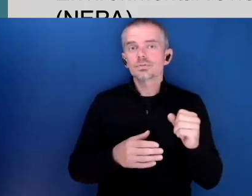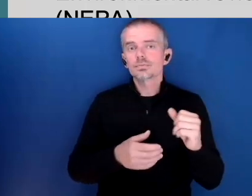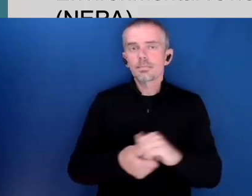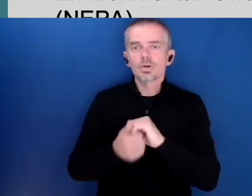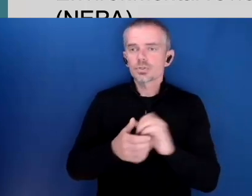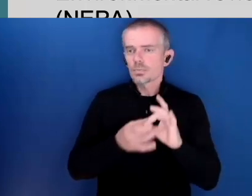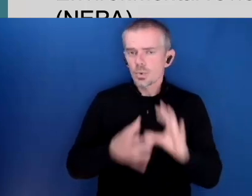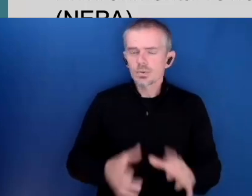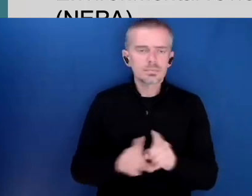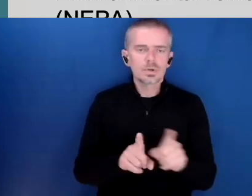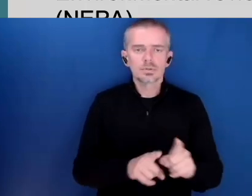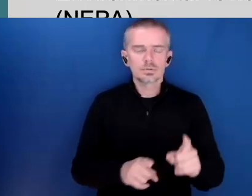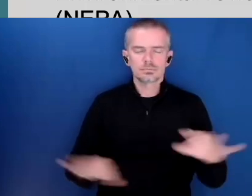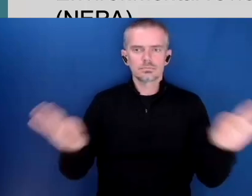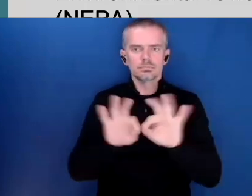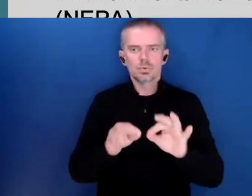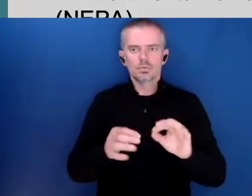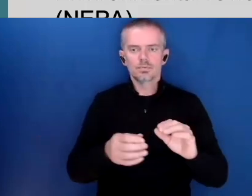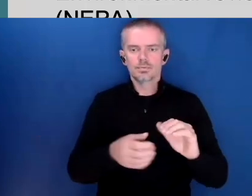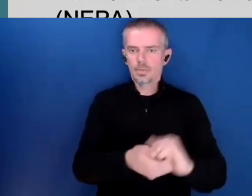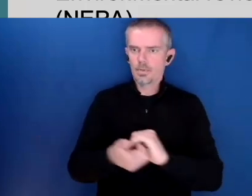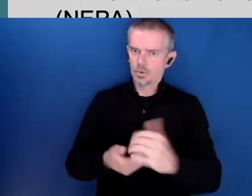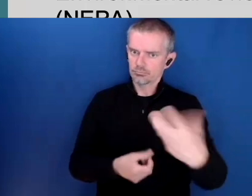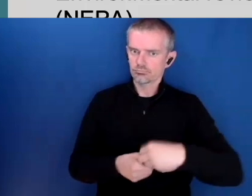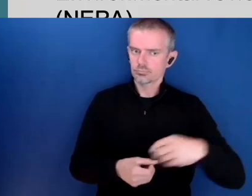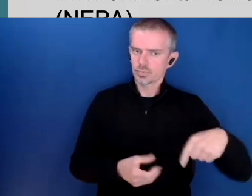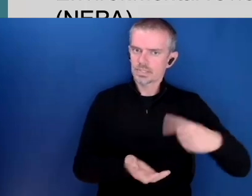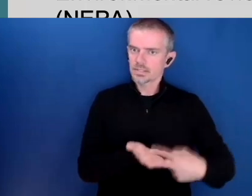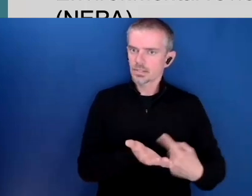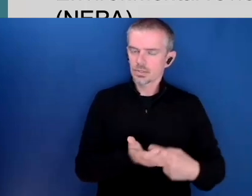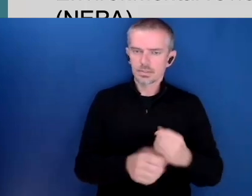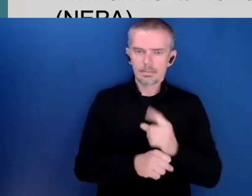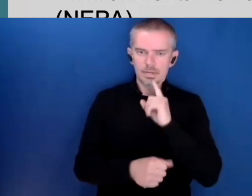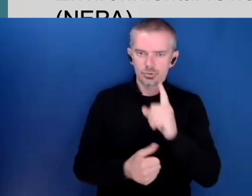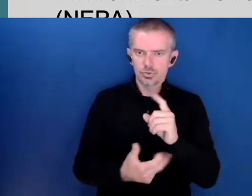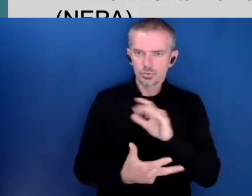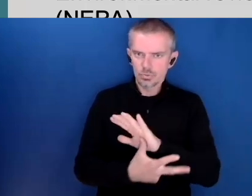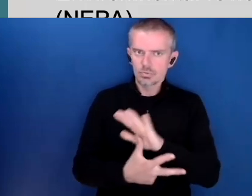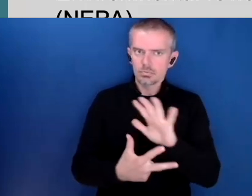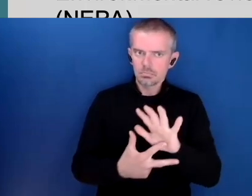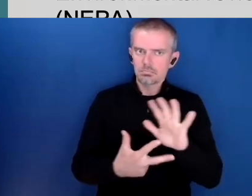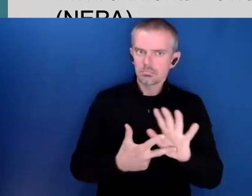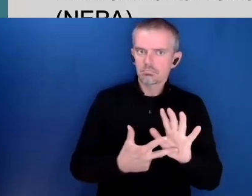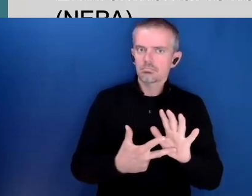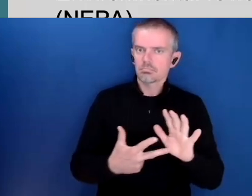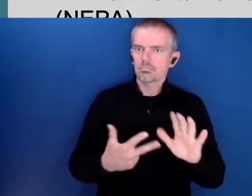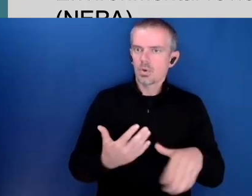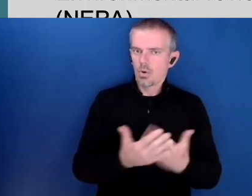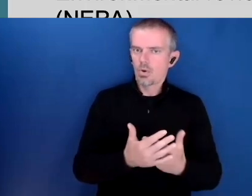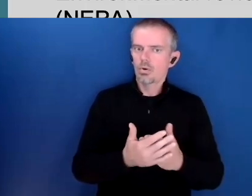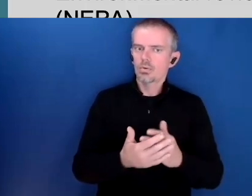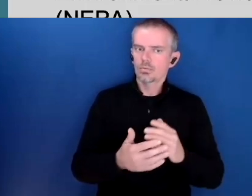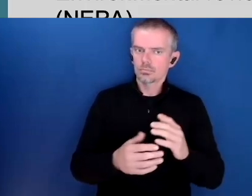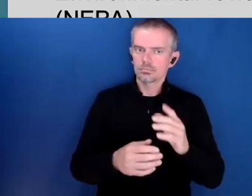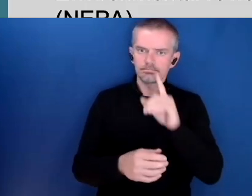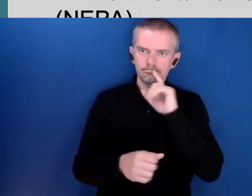also it's really important for partners to be involved in those discussions to make sure that each of these pieces are truly